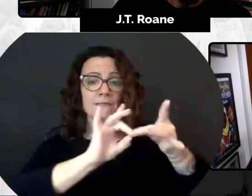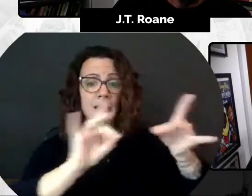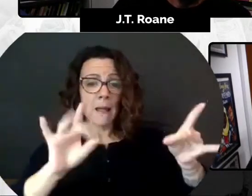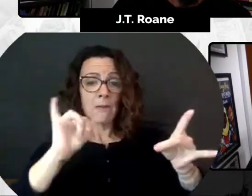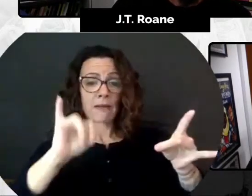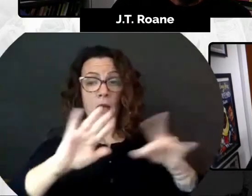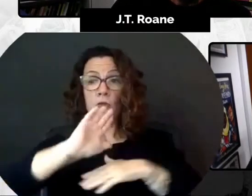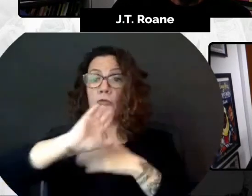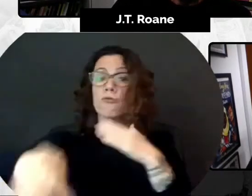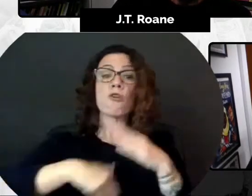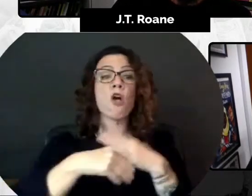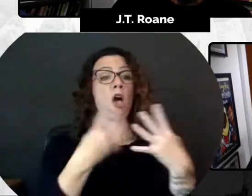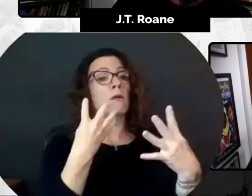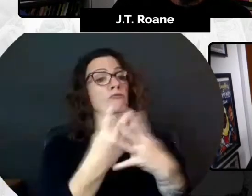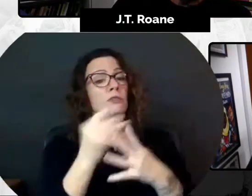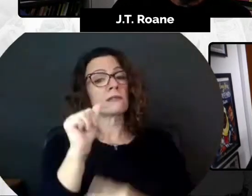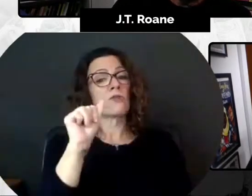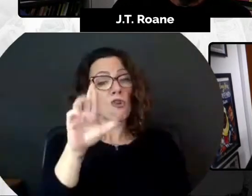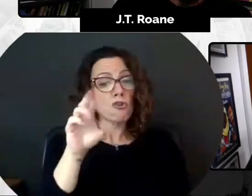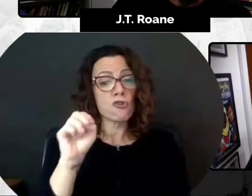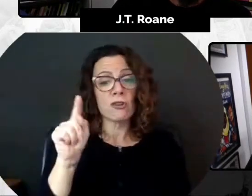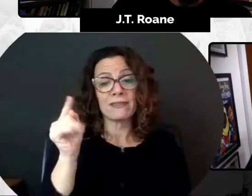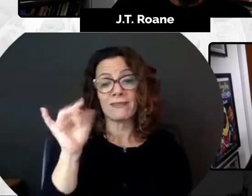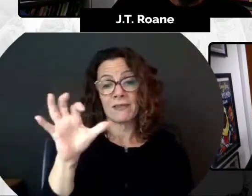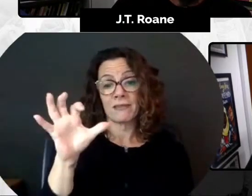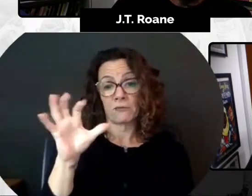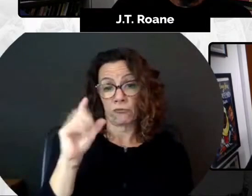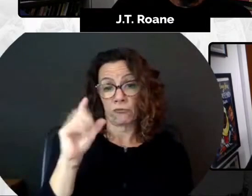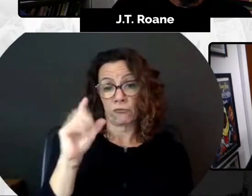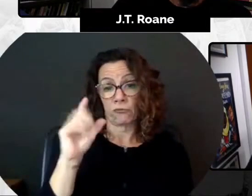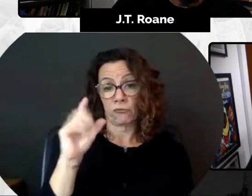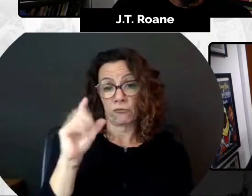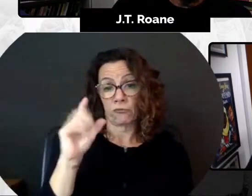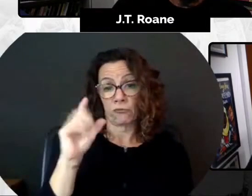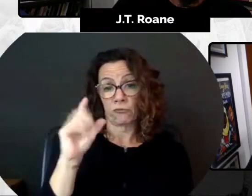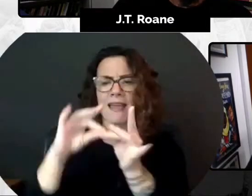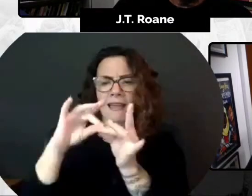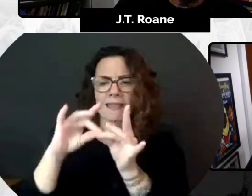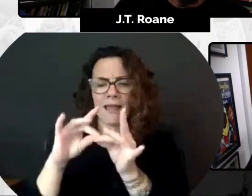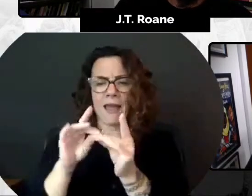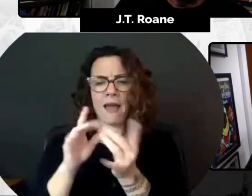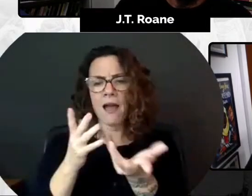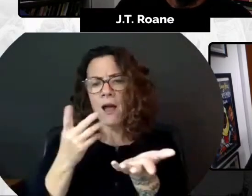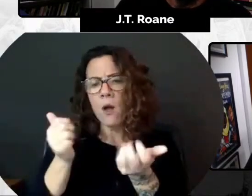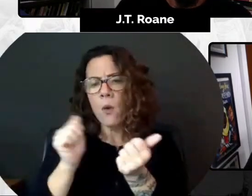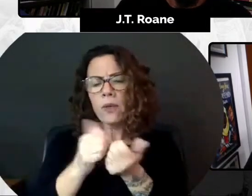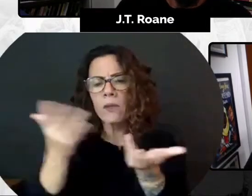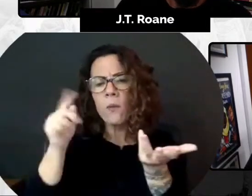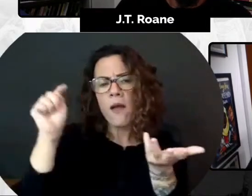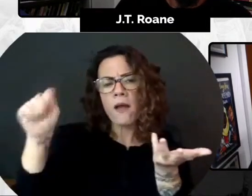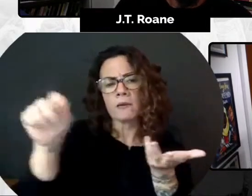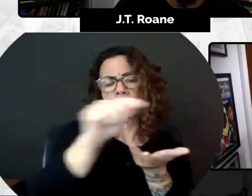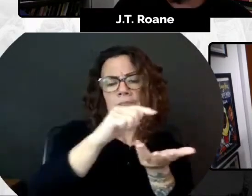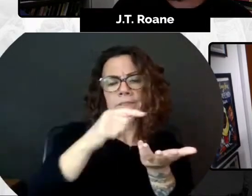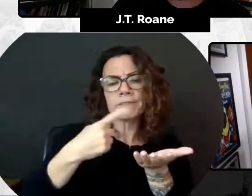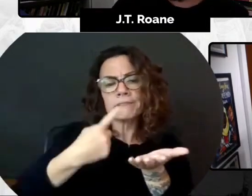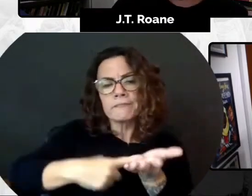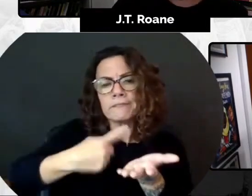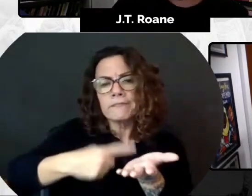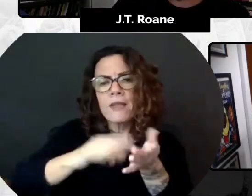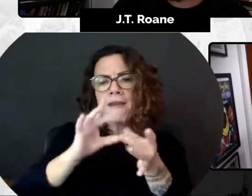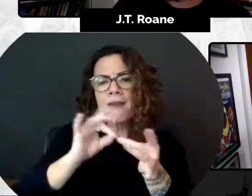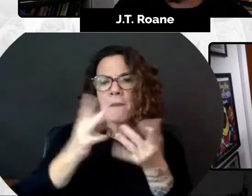back through what some of the other kinds of comments that are threaded throughout about the